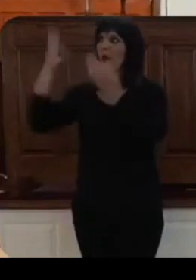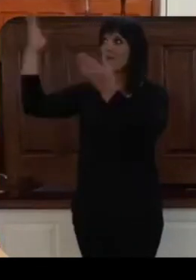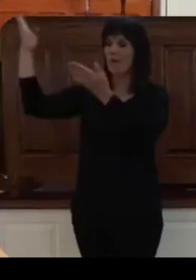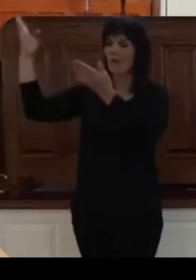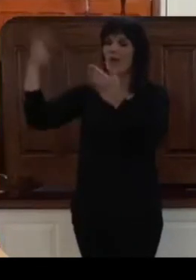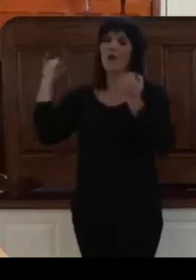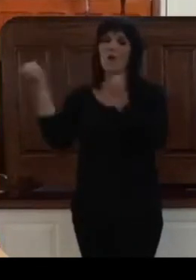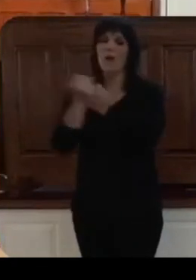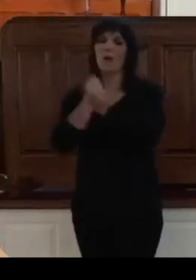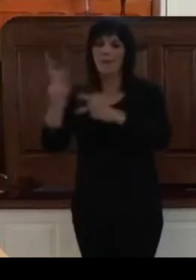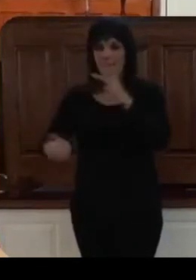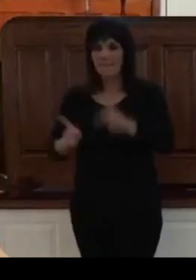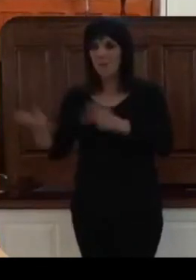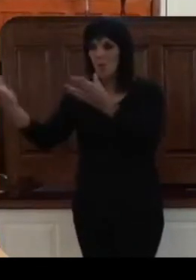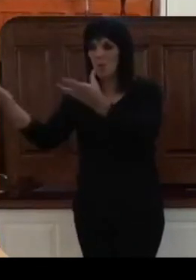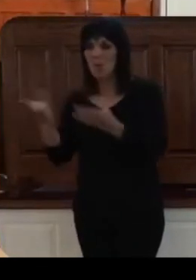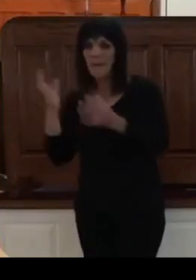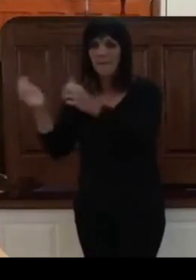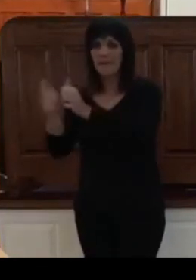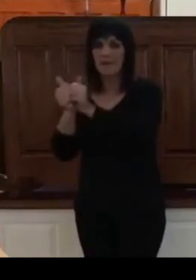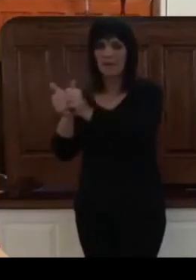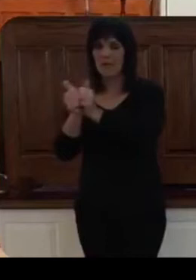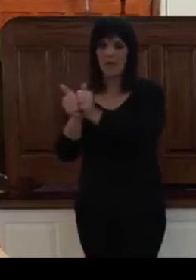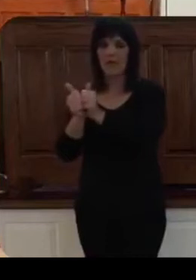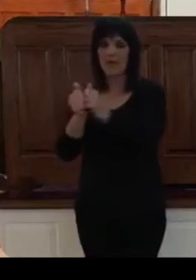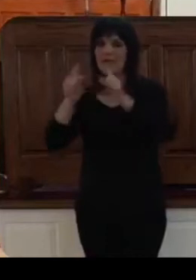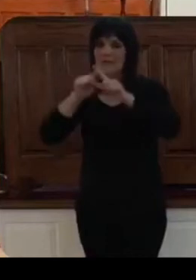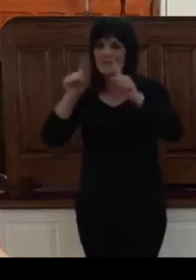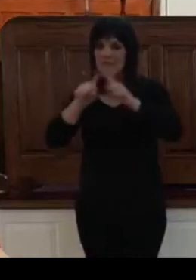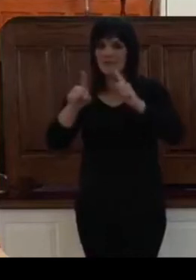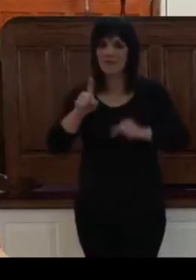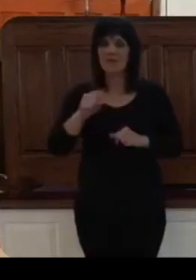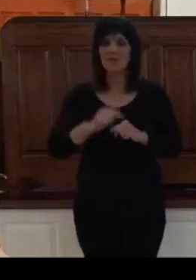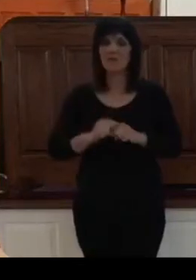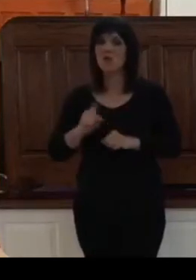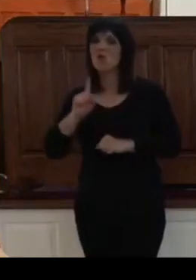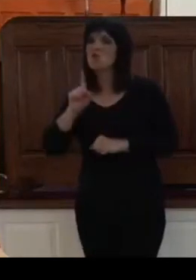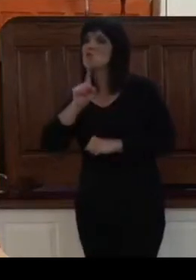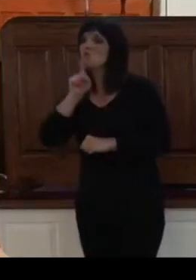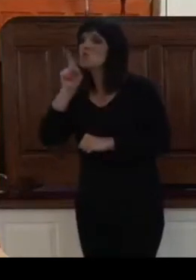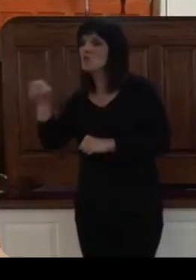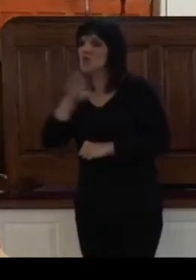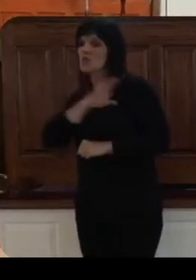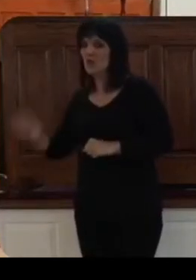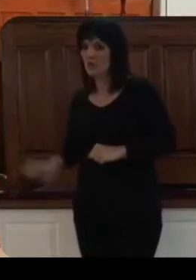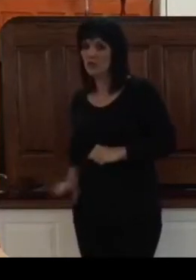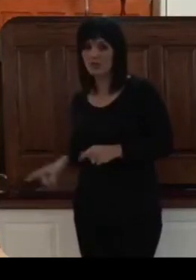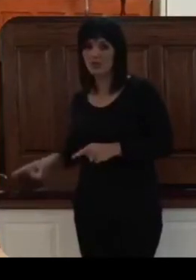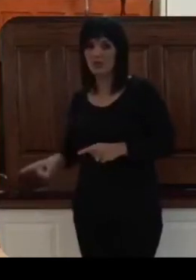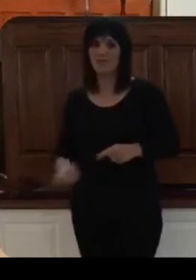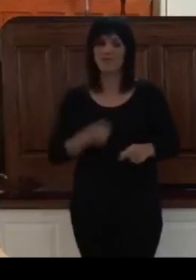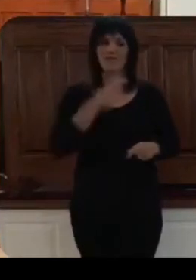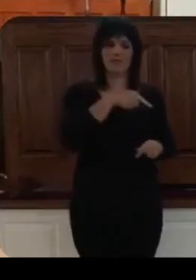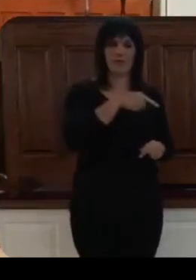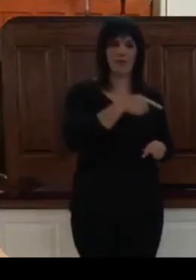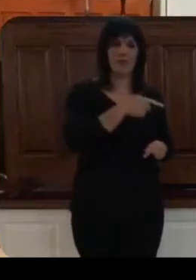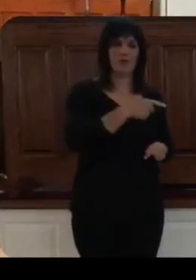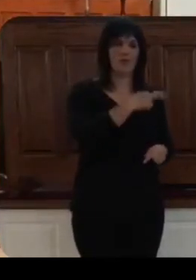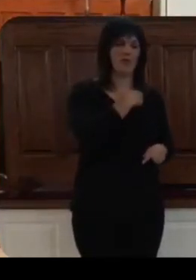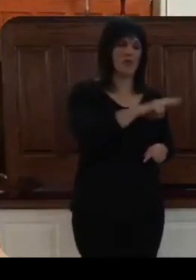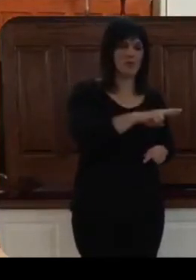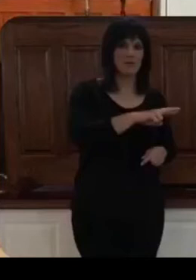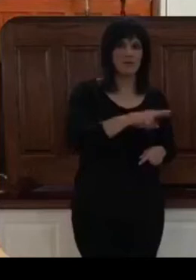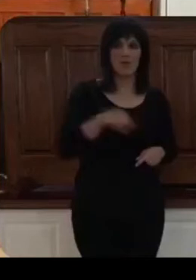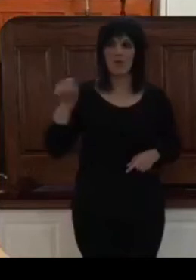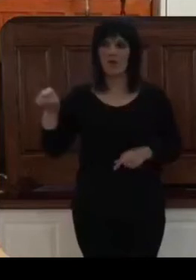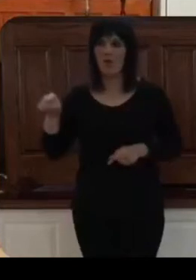a religion and a real Christianity. And that's what Paul is trying to do here, illustrate in this passage. It should hurt not to be